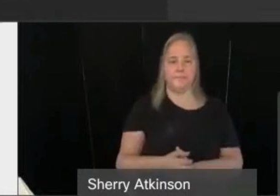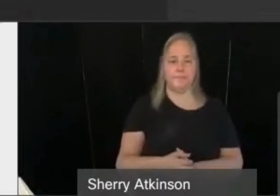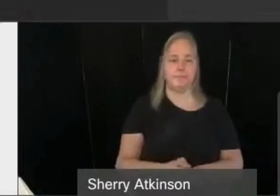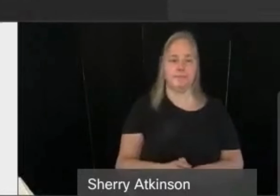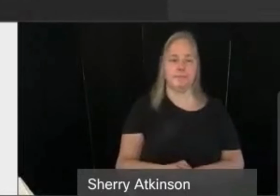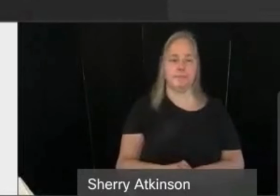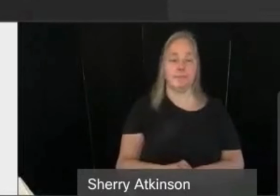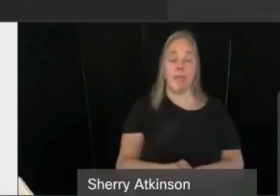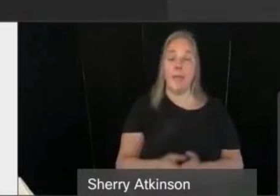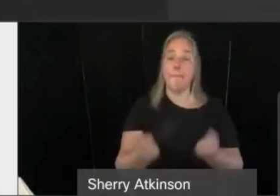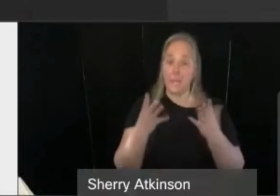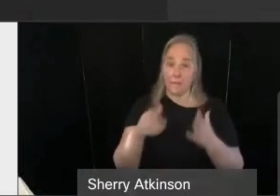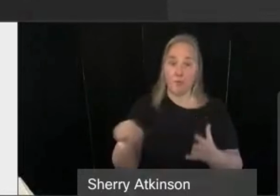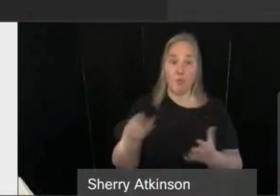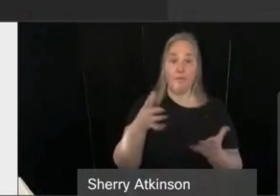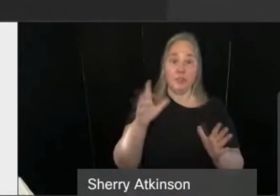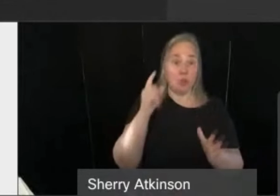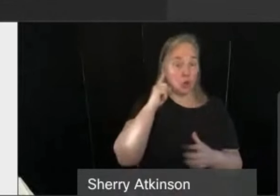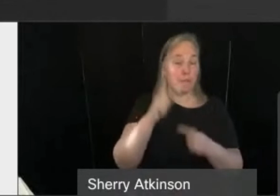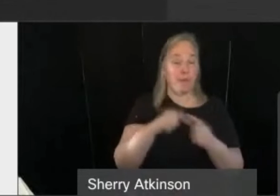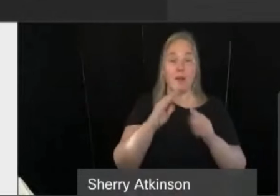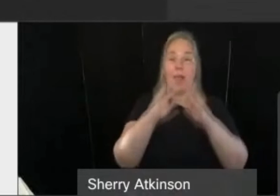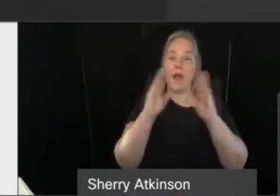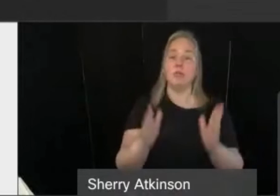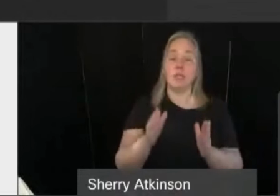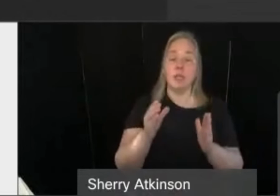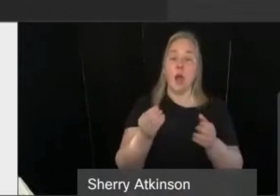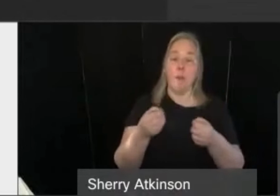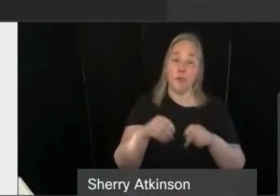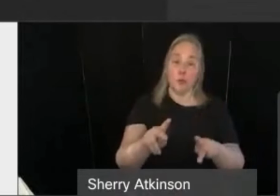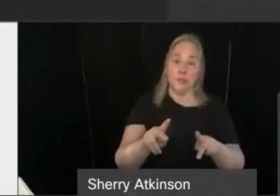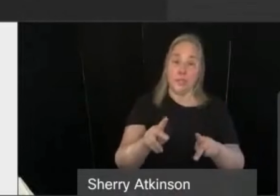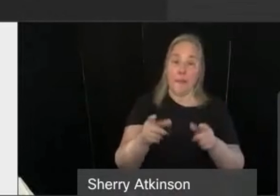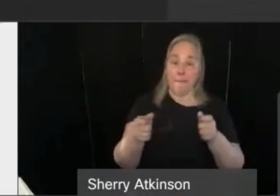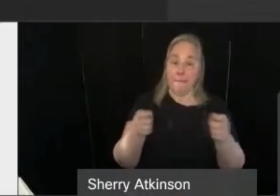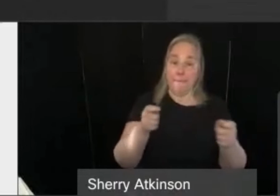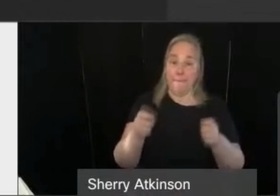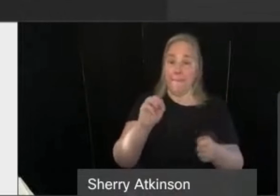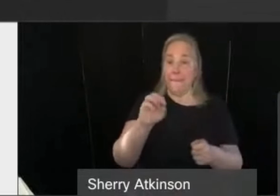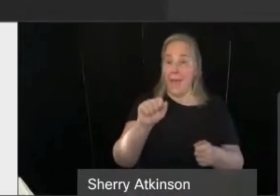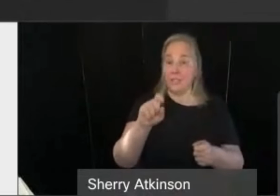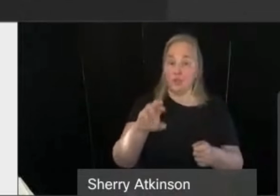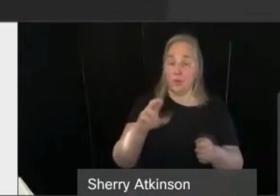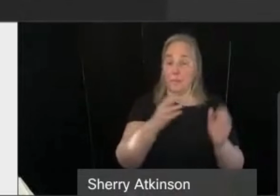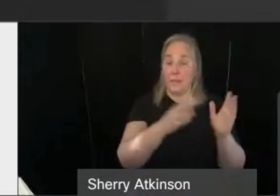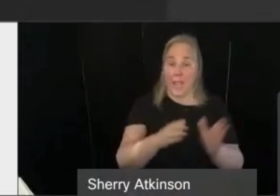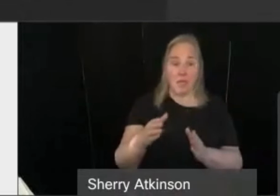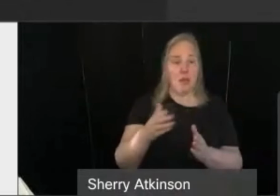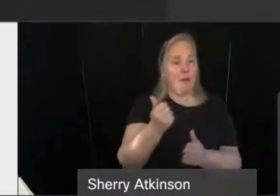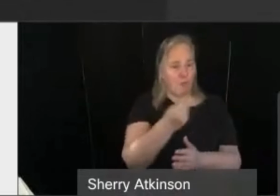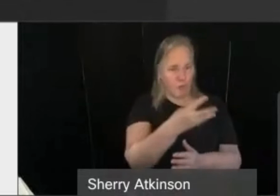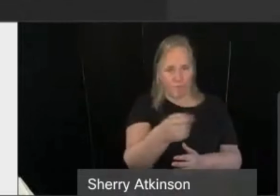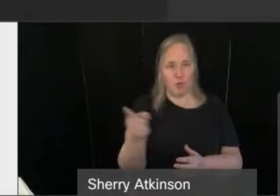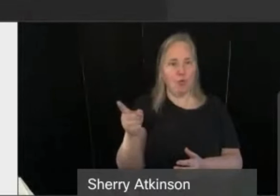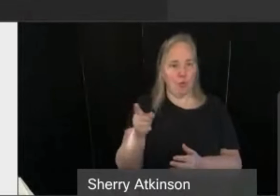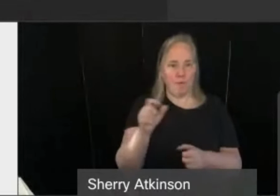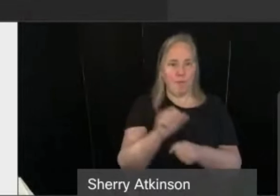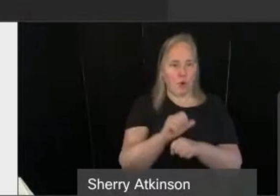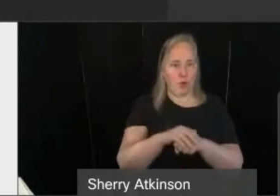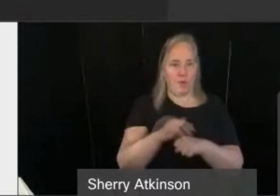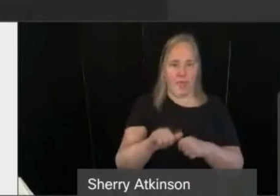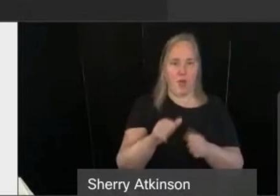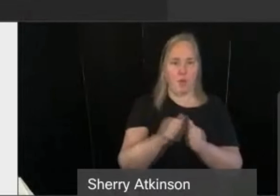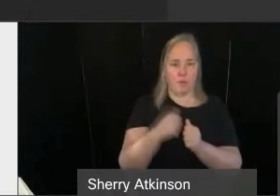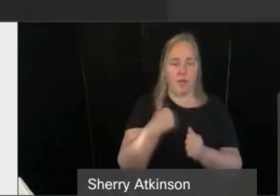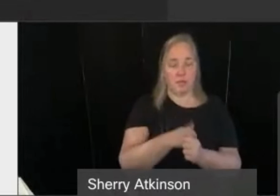Many of you have heard about our Housing Opportunities Master Plan. In fact, a few of you have worked on it with us, and we do expect that to be